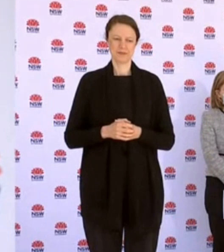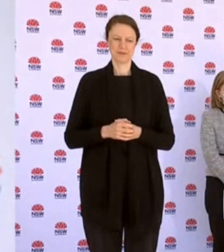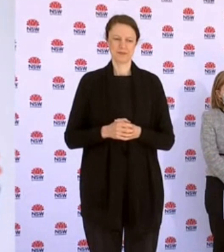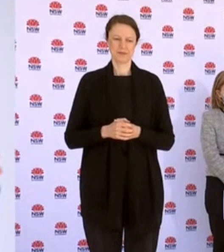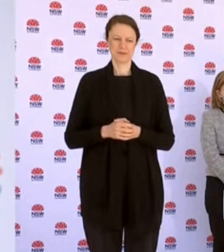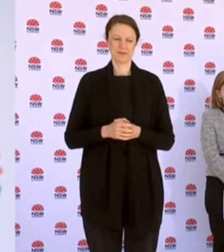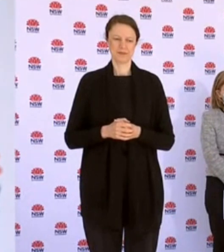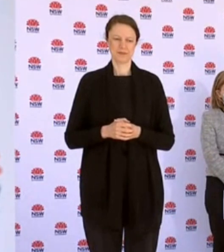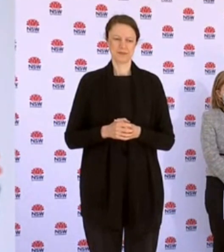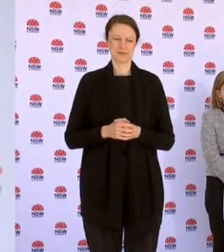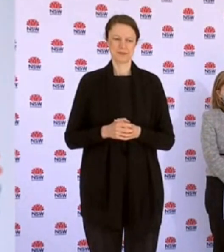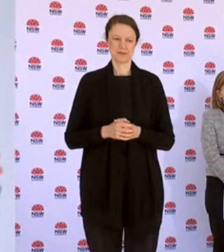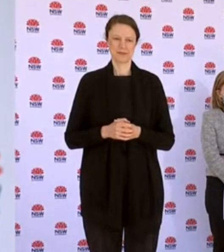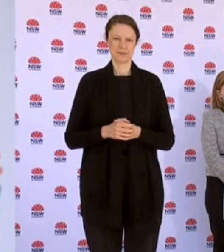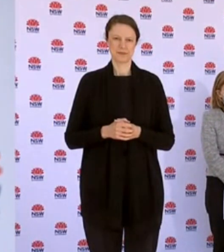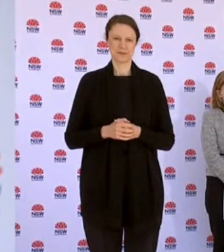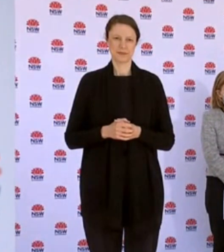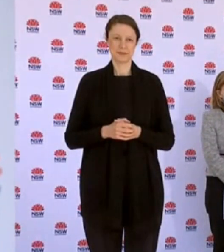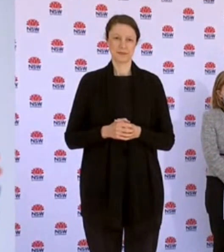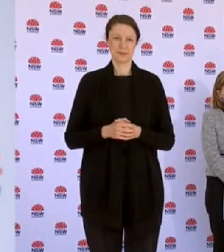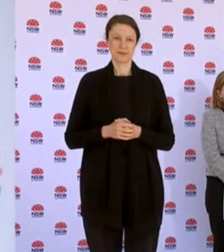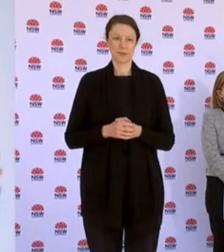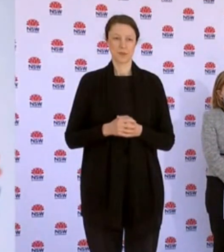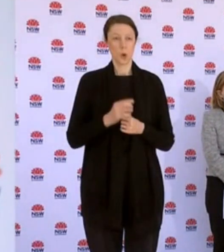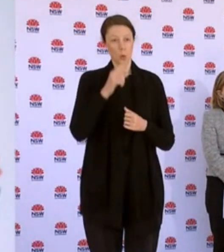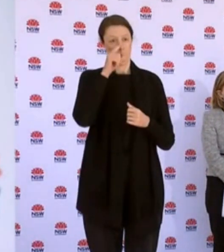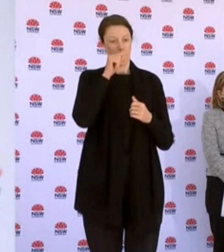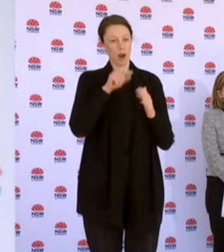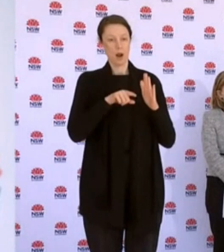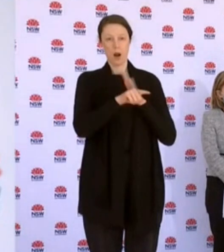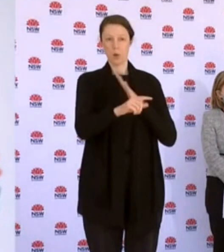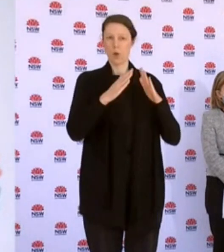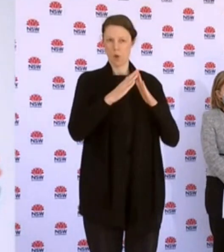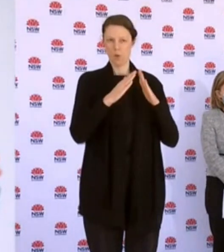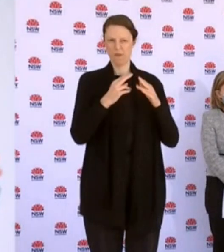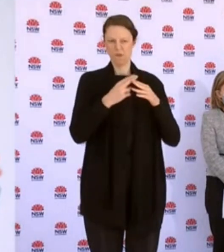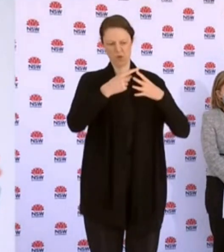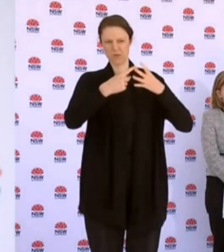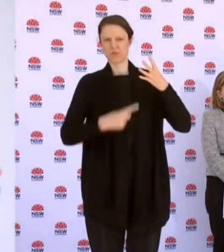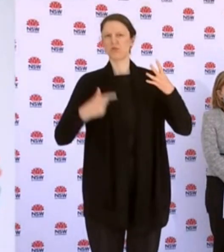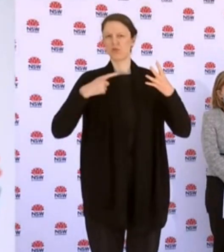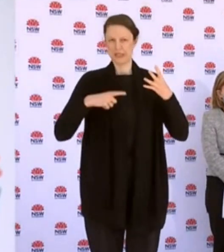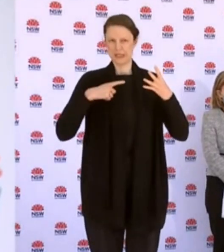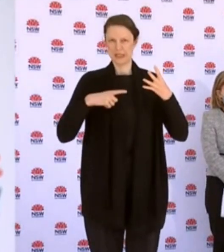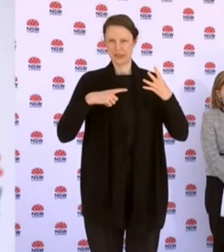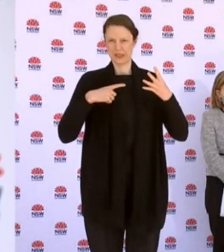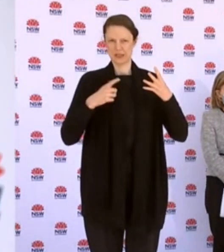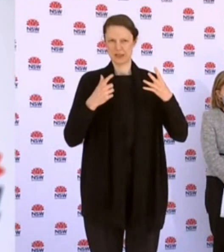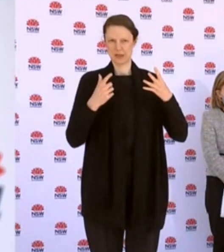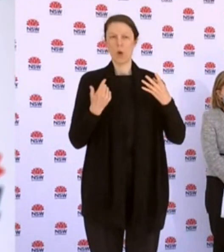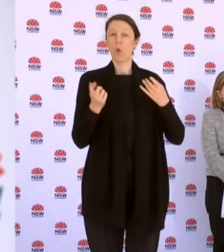one of the reasons, obviously, you can leave home is if you are unable to work from